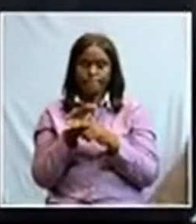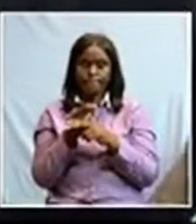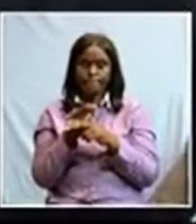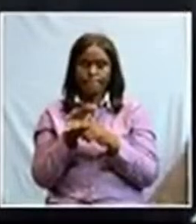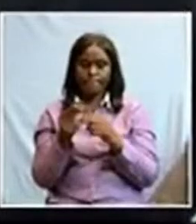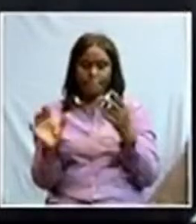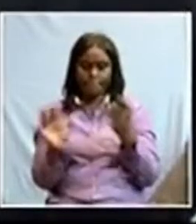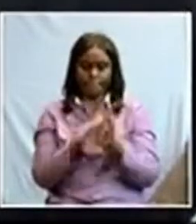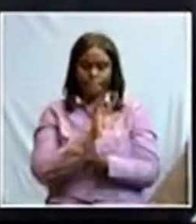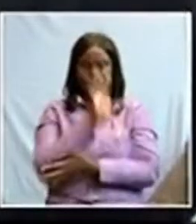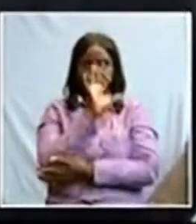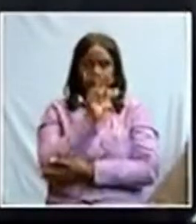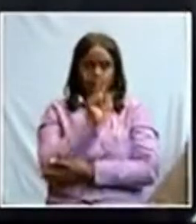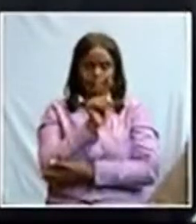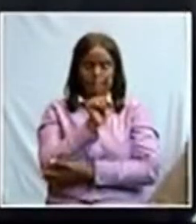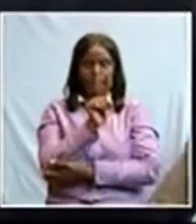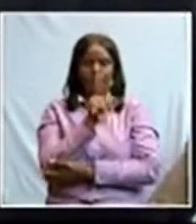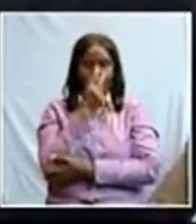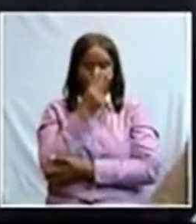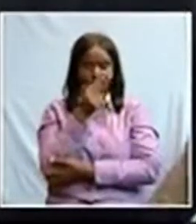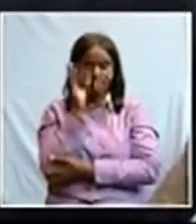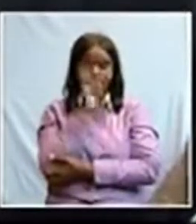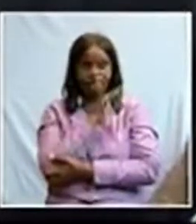Page 9 is showing